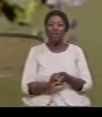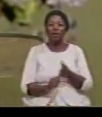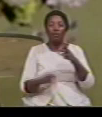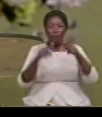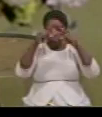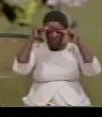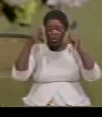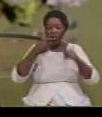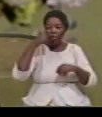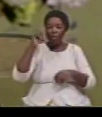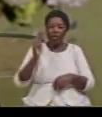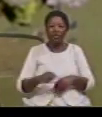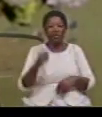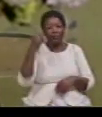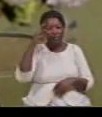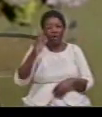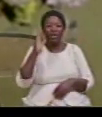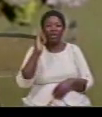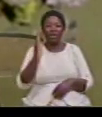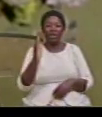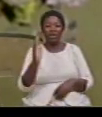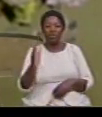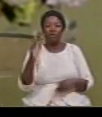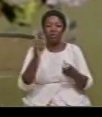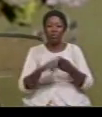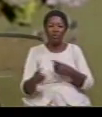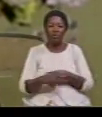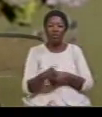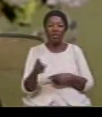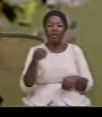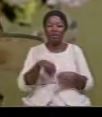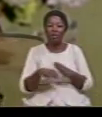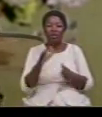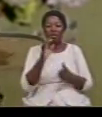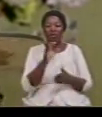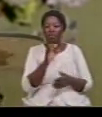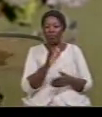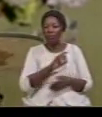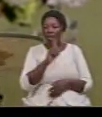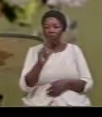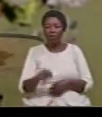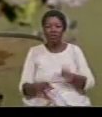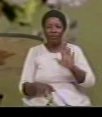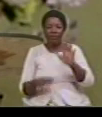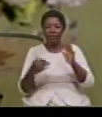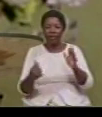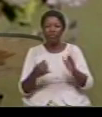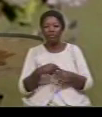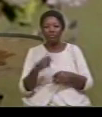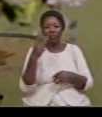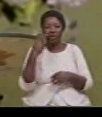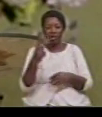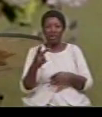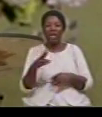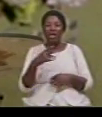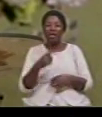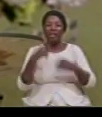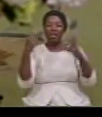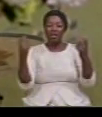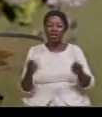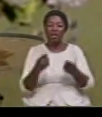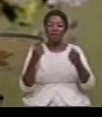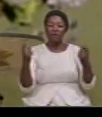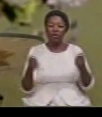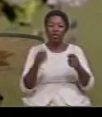for a testimony unto them." Question 5, explain the two ceremonies that constitute the purification